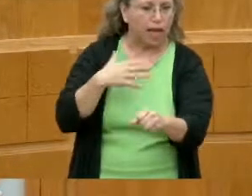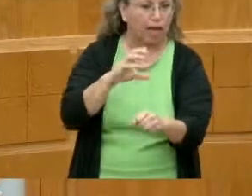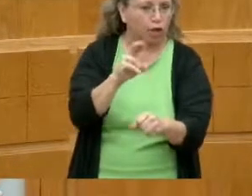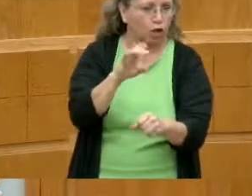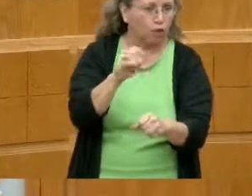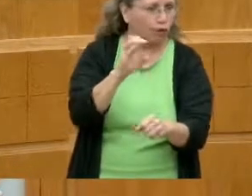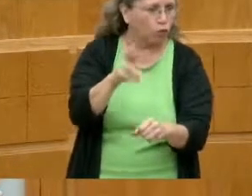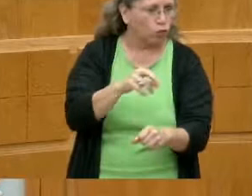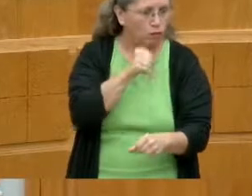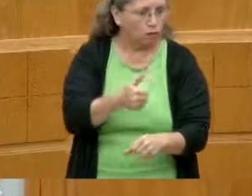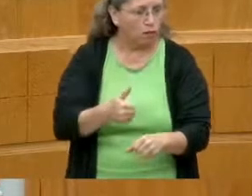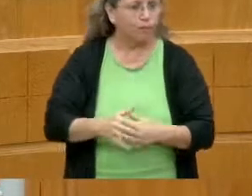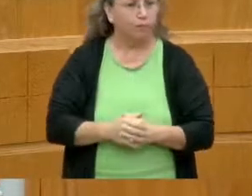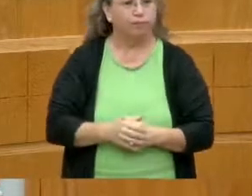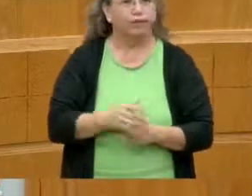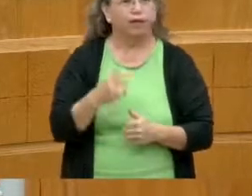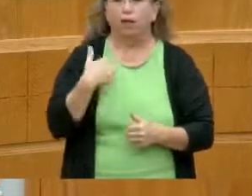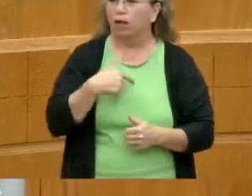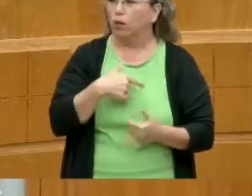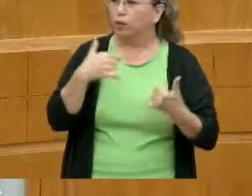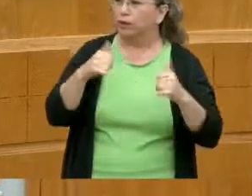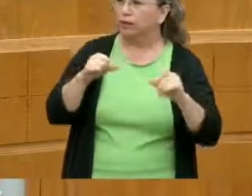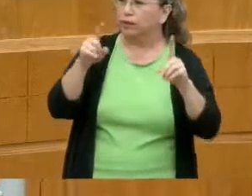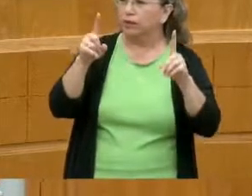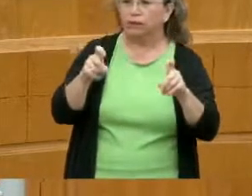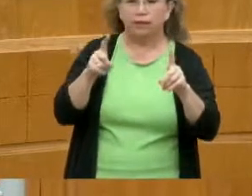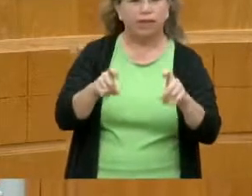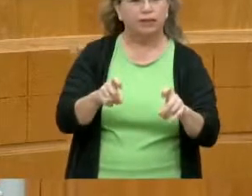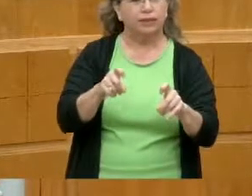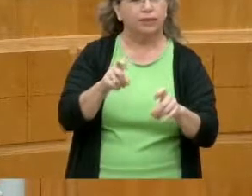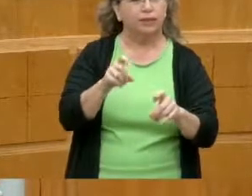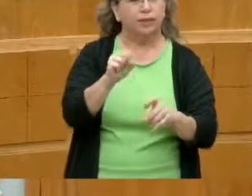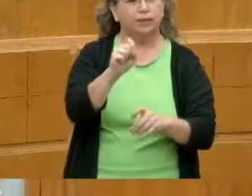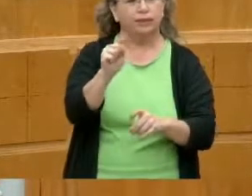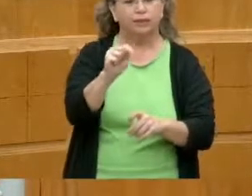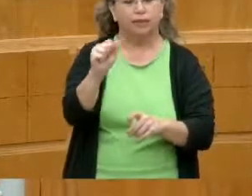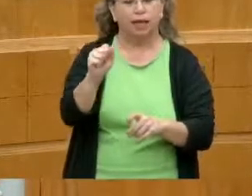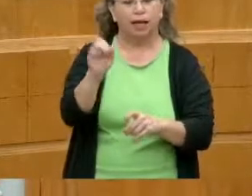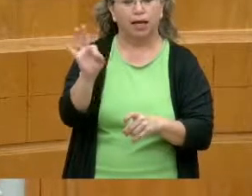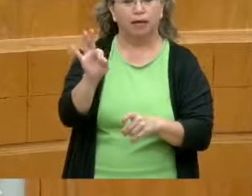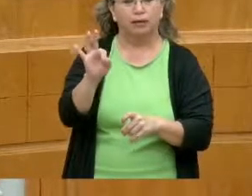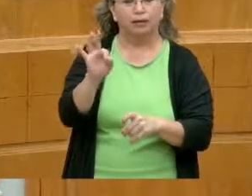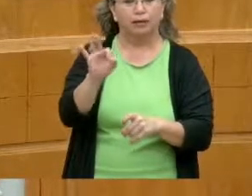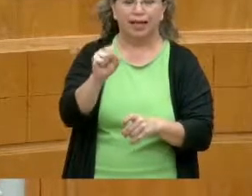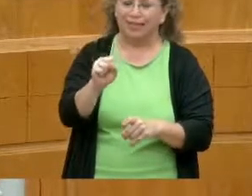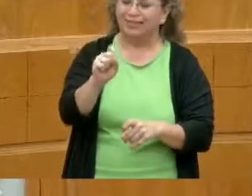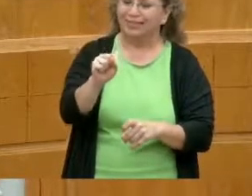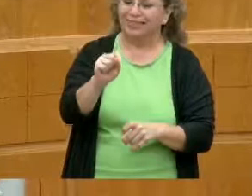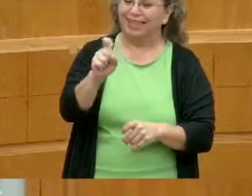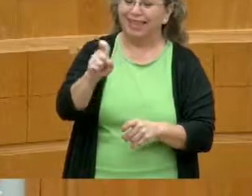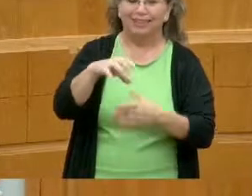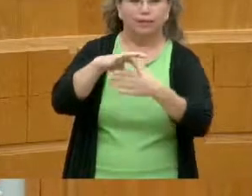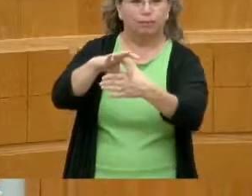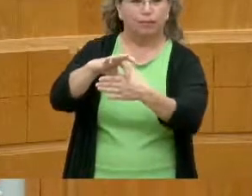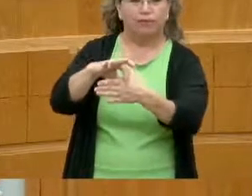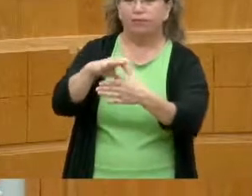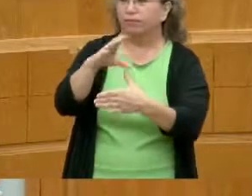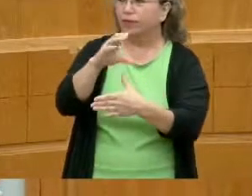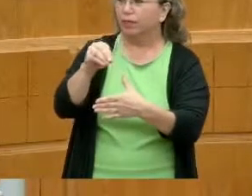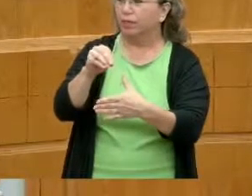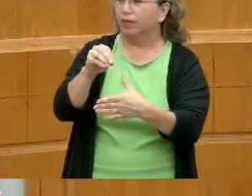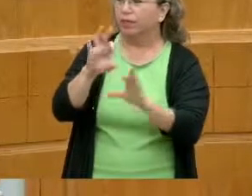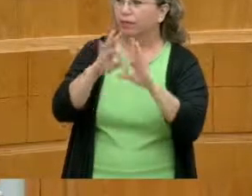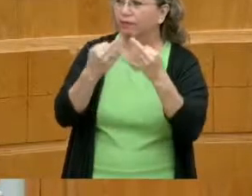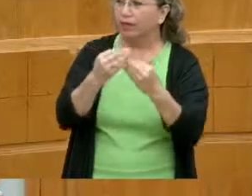still testing STX beef employee household members? Are we still testing XTX beef